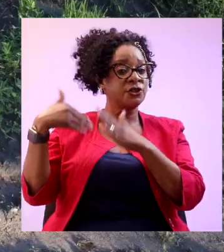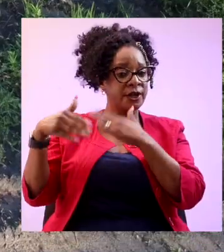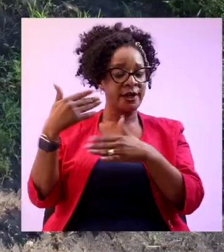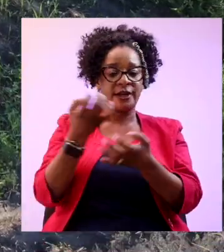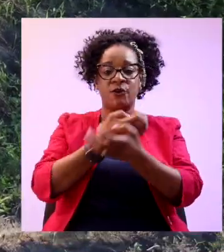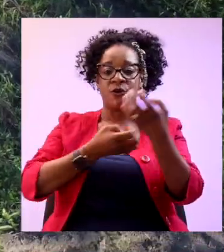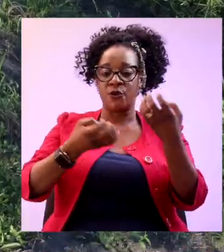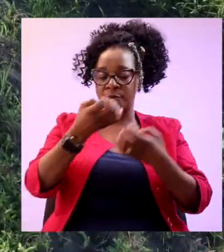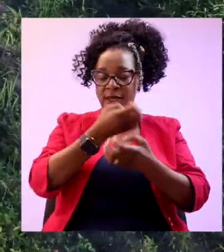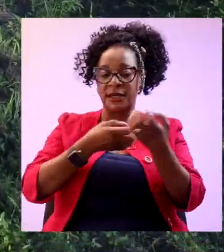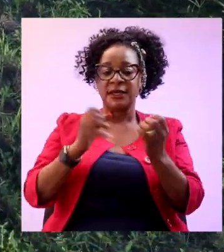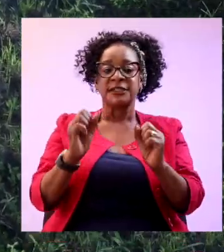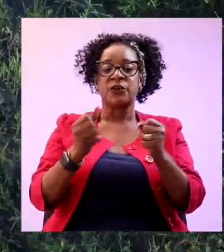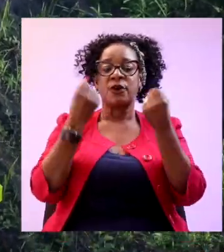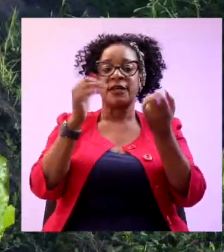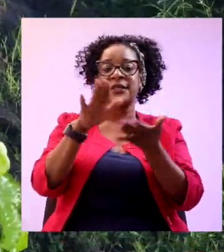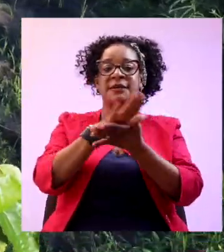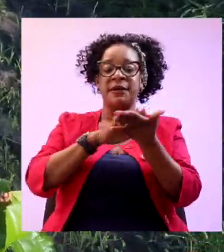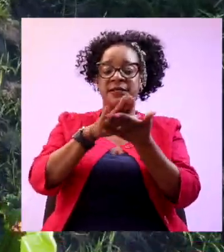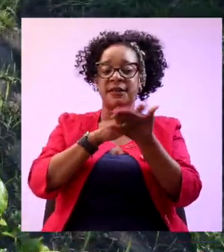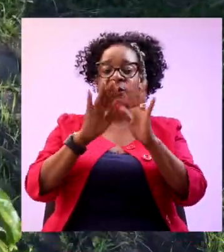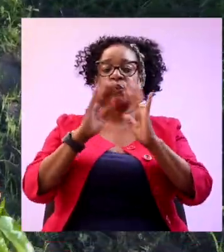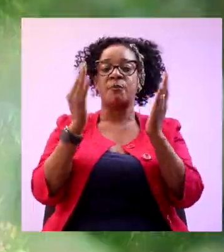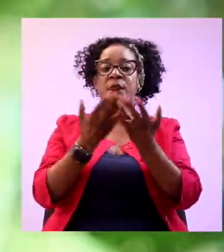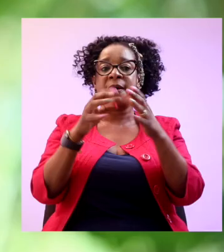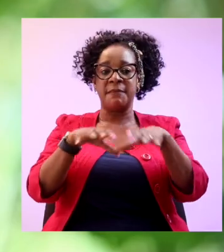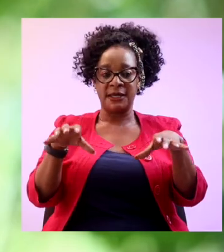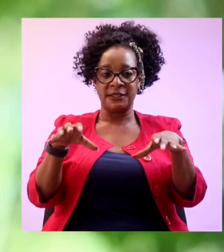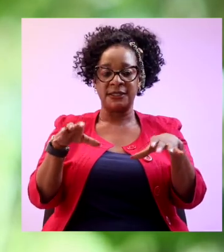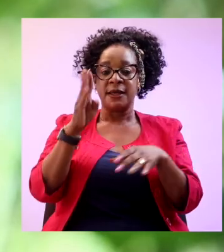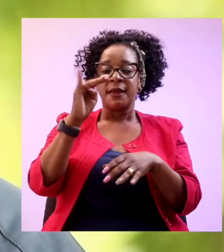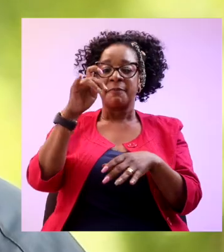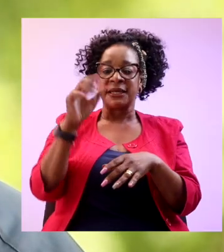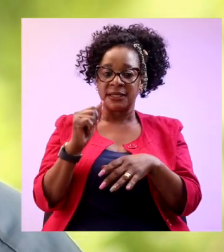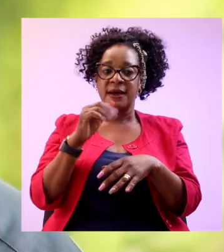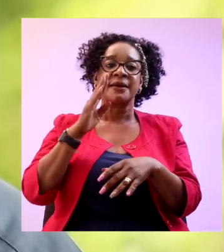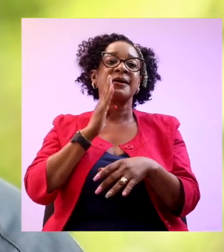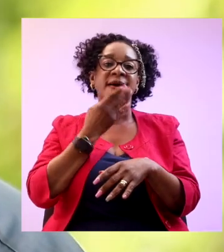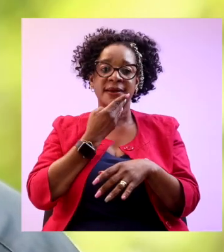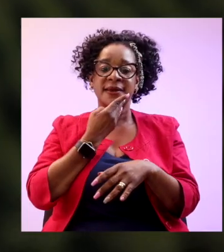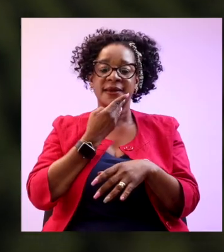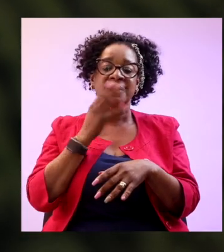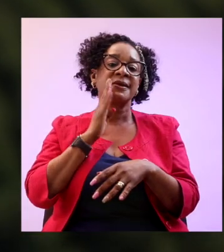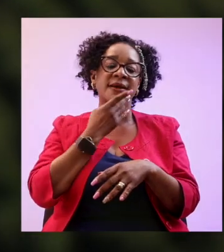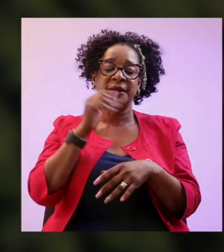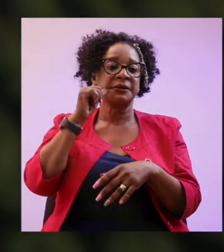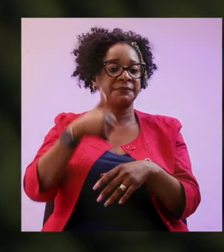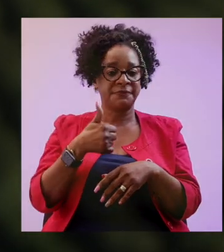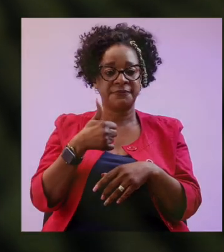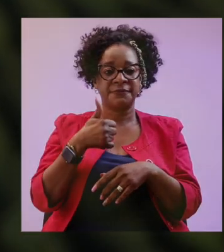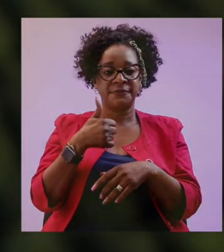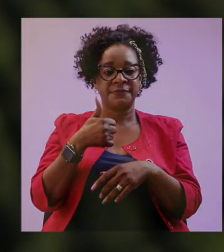economic vitality, securing its place in the global market. Bixa ni rangi na ni rangi ya pesa.